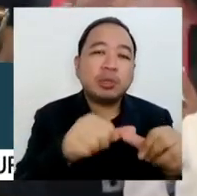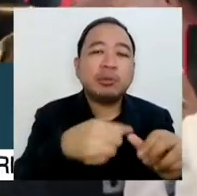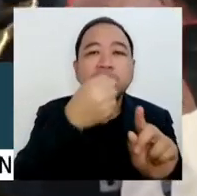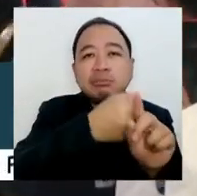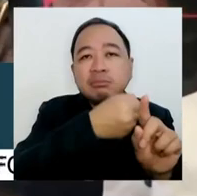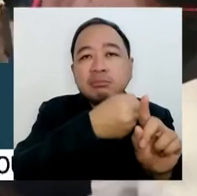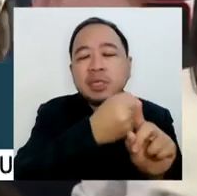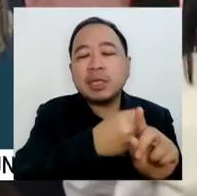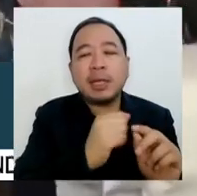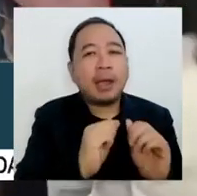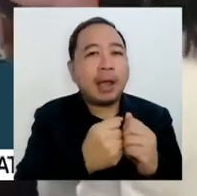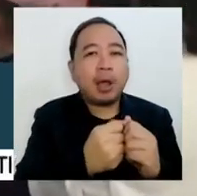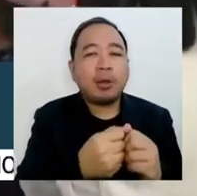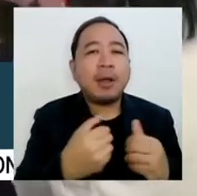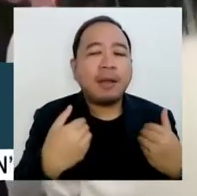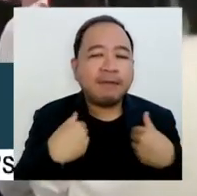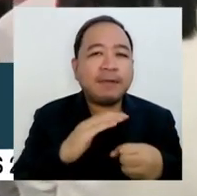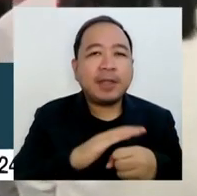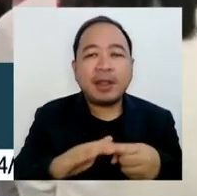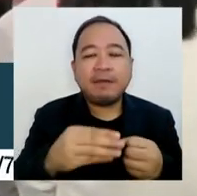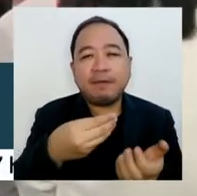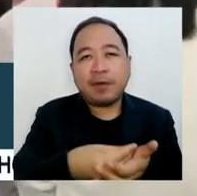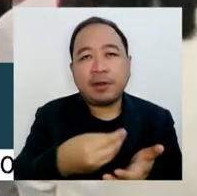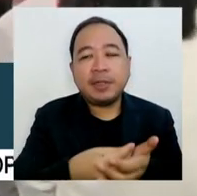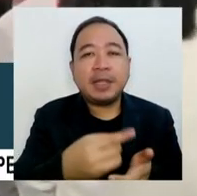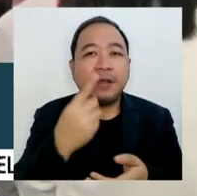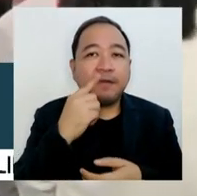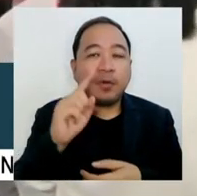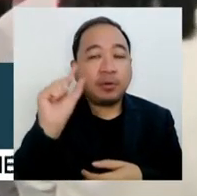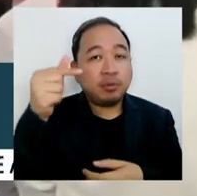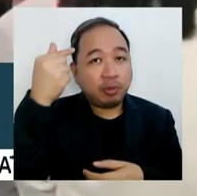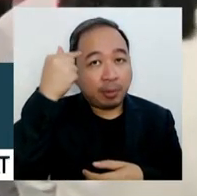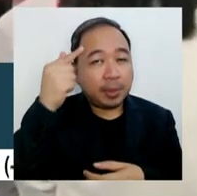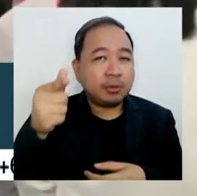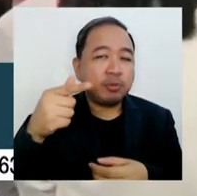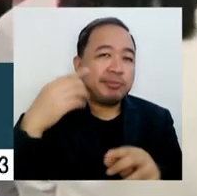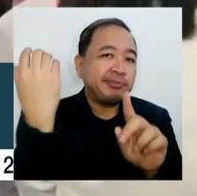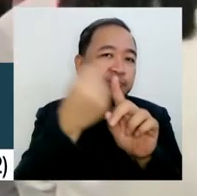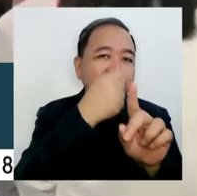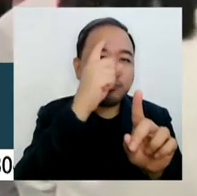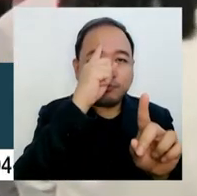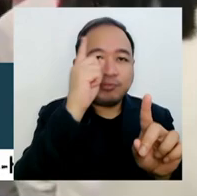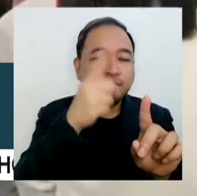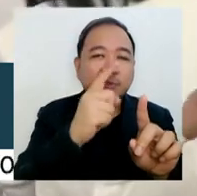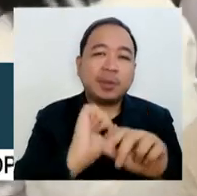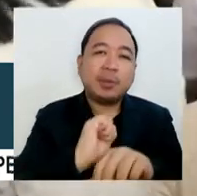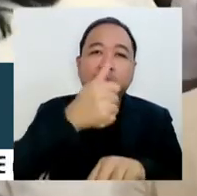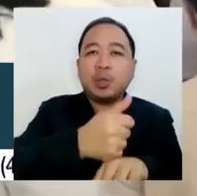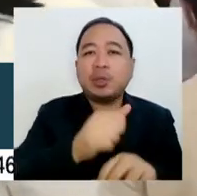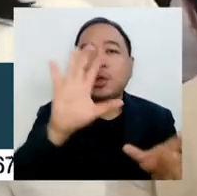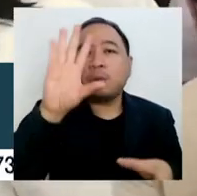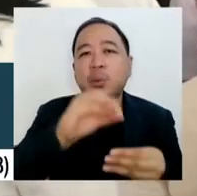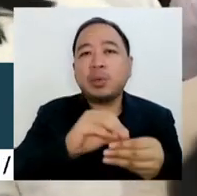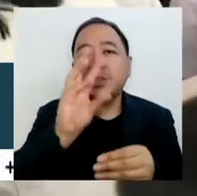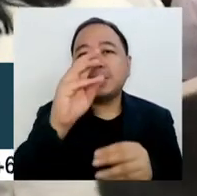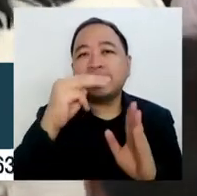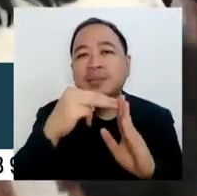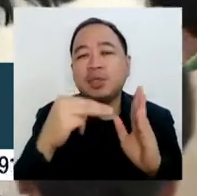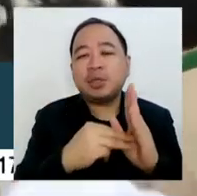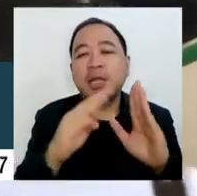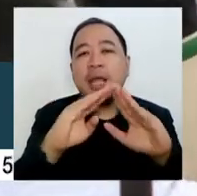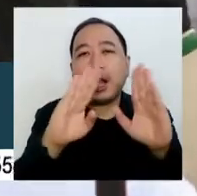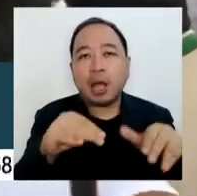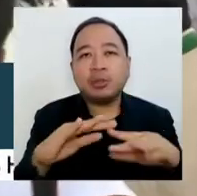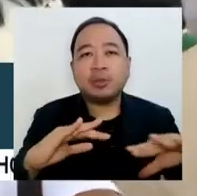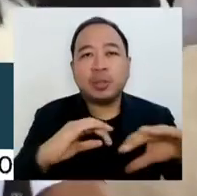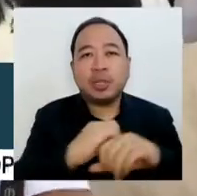ensure that there will be sufficient funding for the government to achieve its goal of building a total of 6 million housing units by the end of